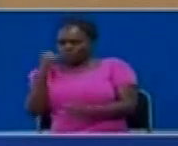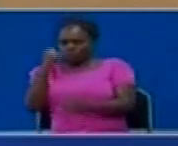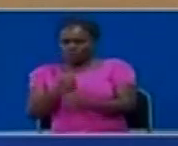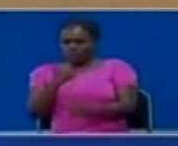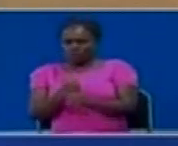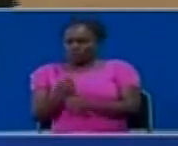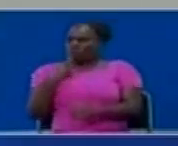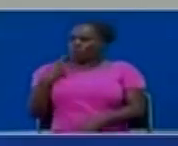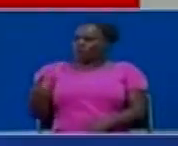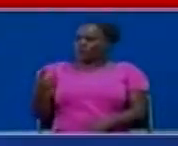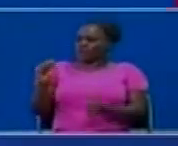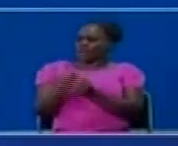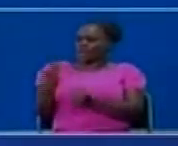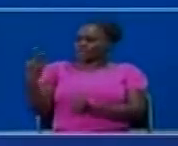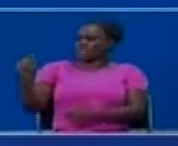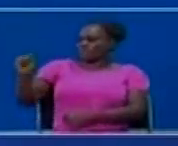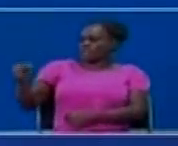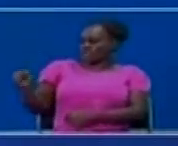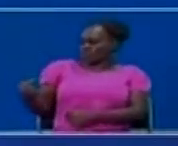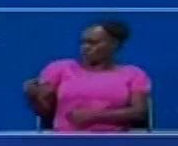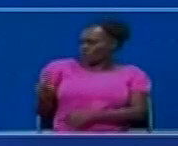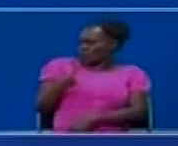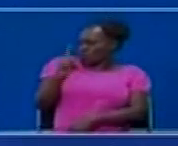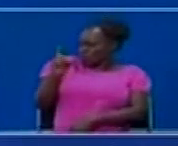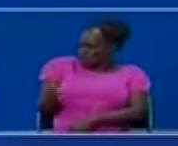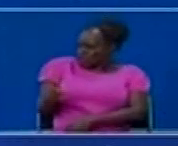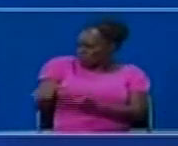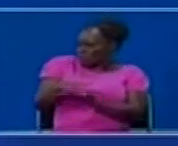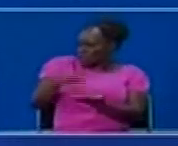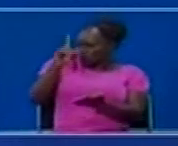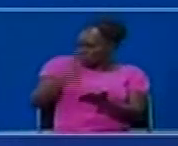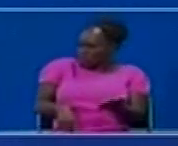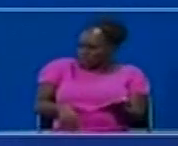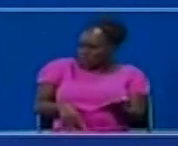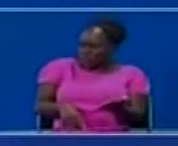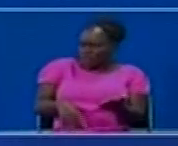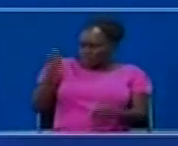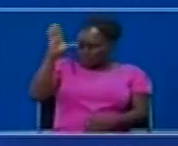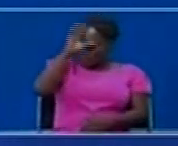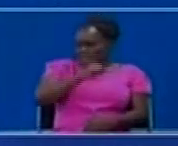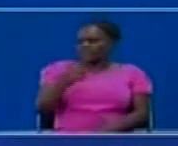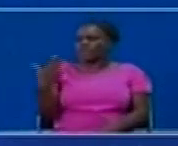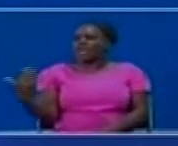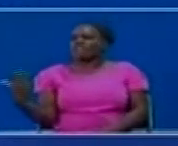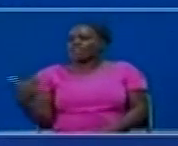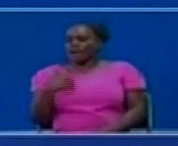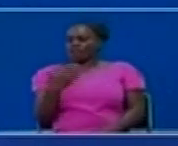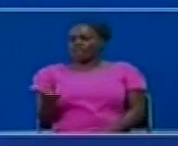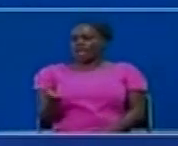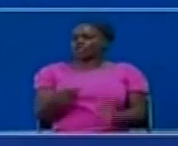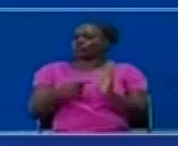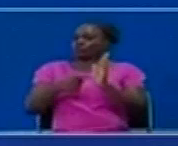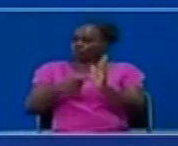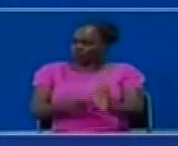of 113 million, a query he based on alleged lack of documentation to show